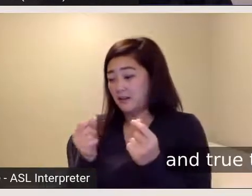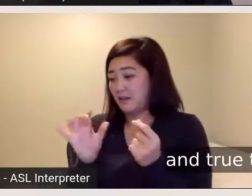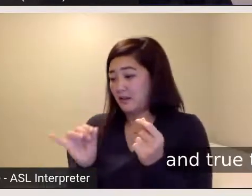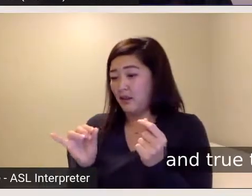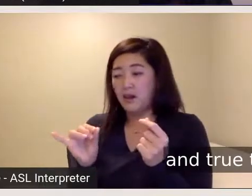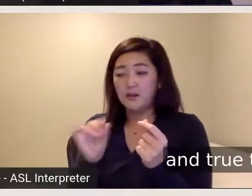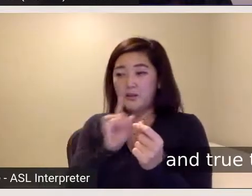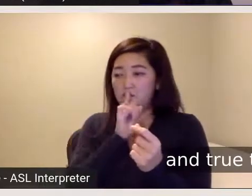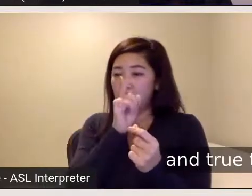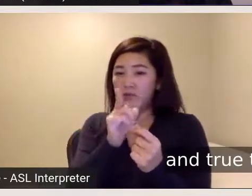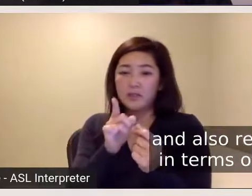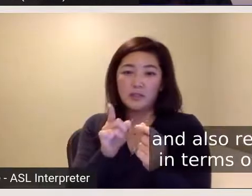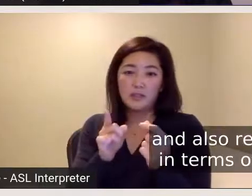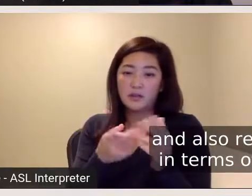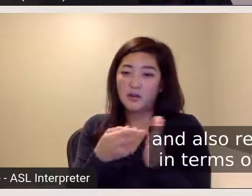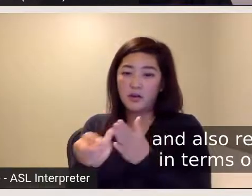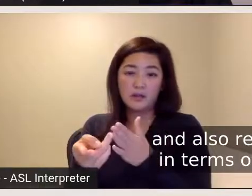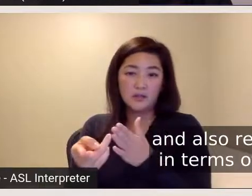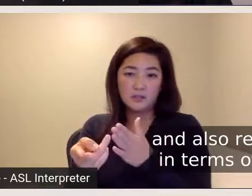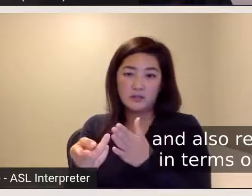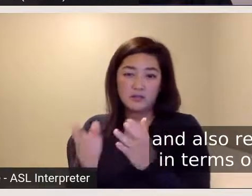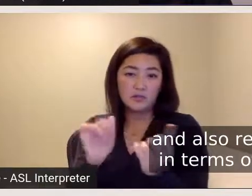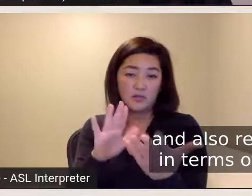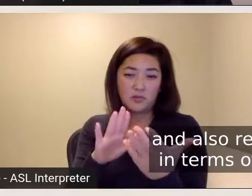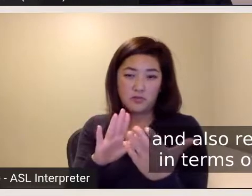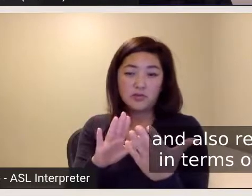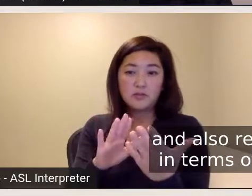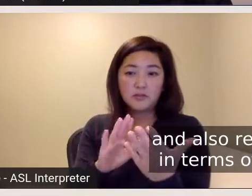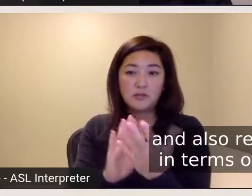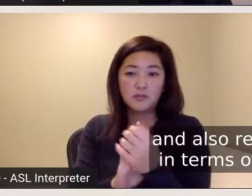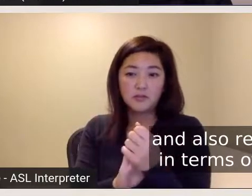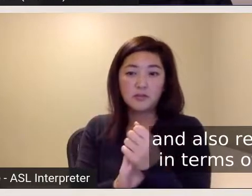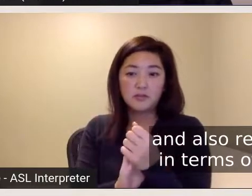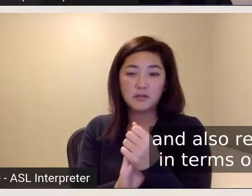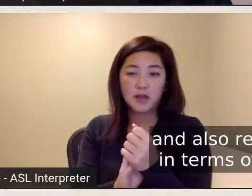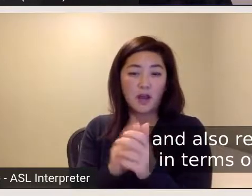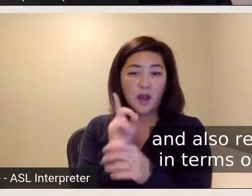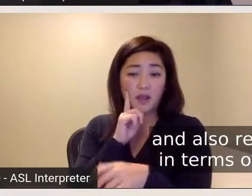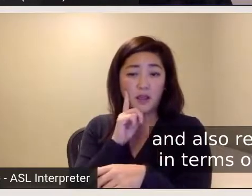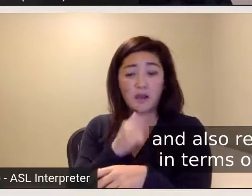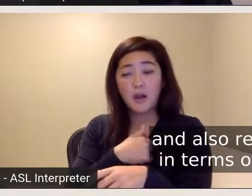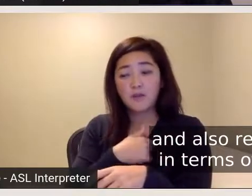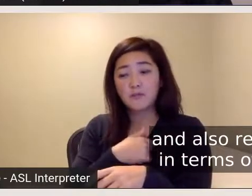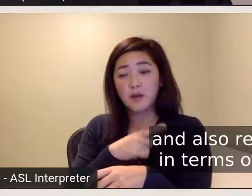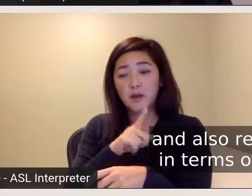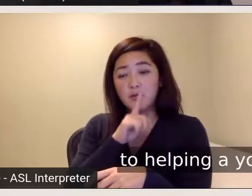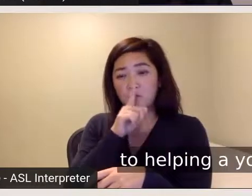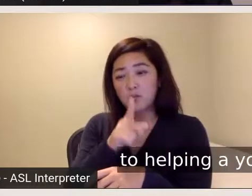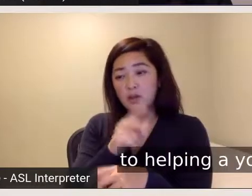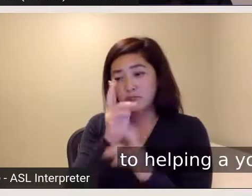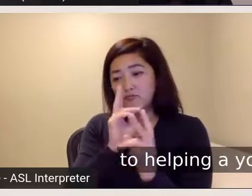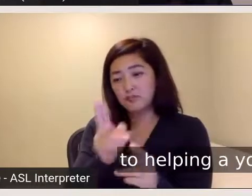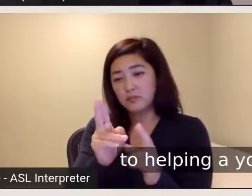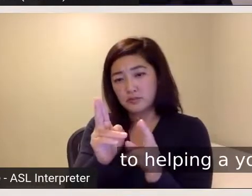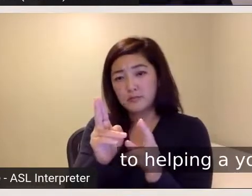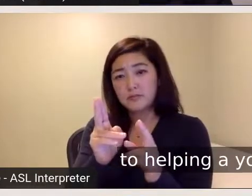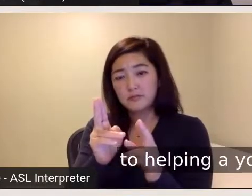and true to his career, and also really admirable in terms of its approach